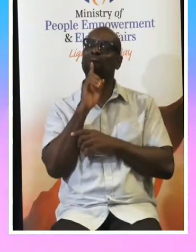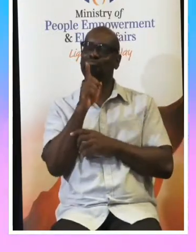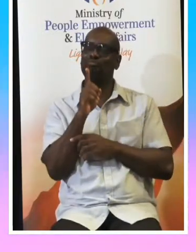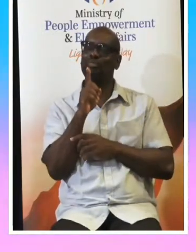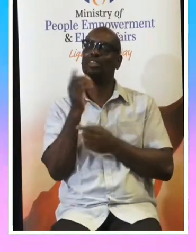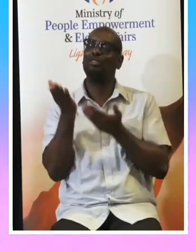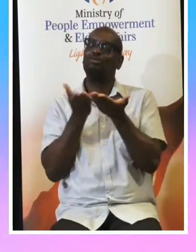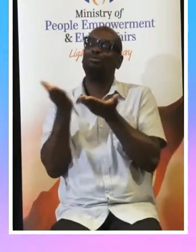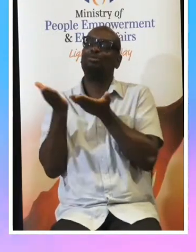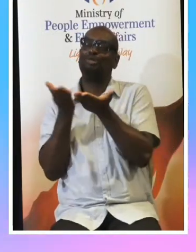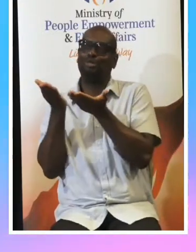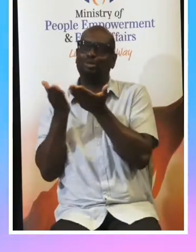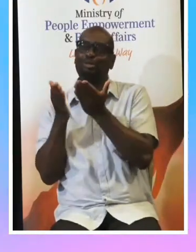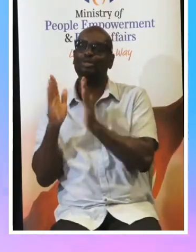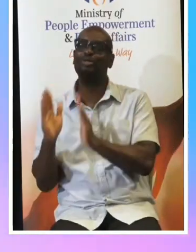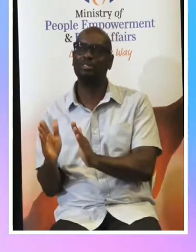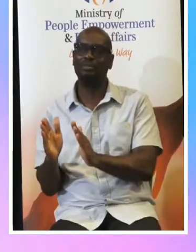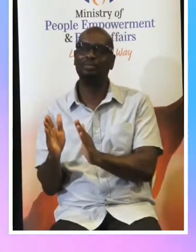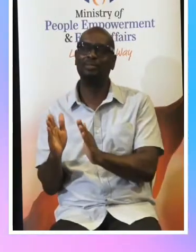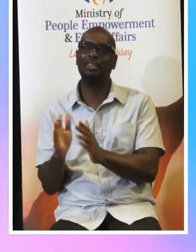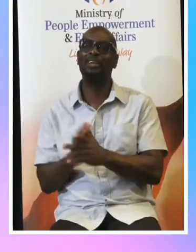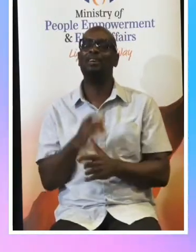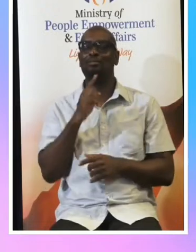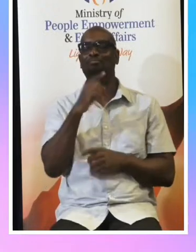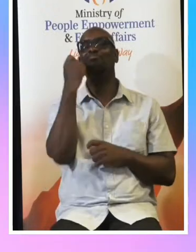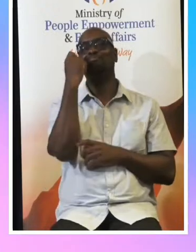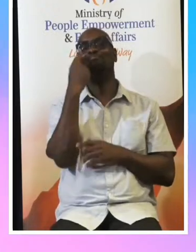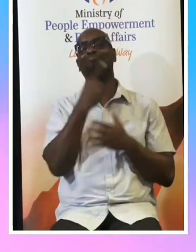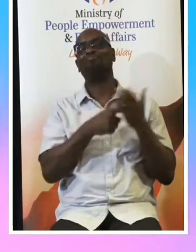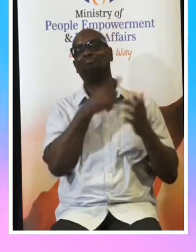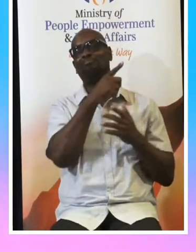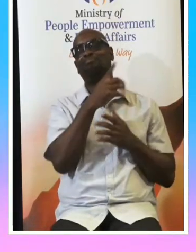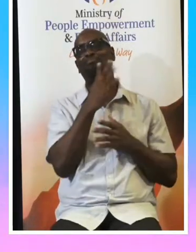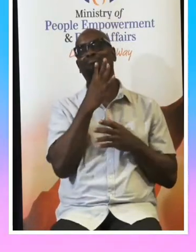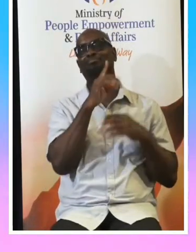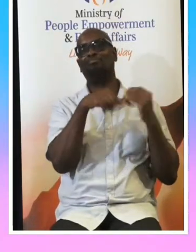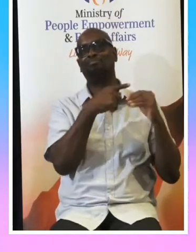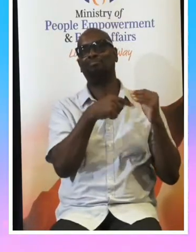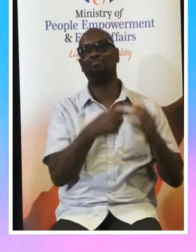So you can understand where our Honorable Minister is coming from.